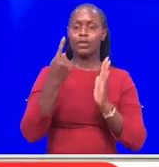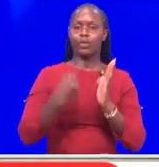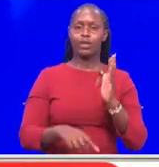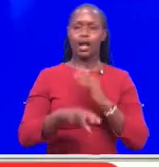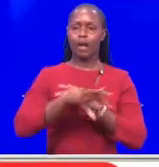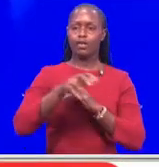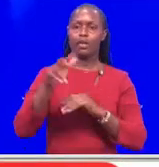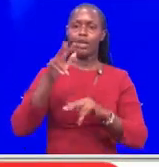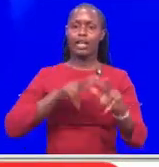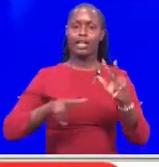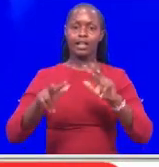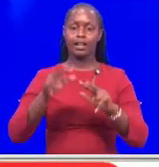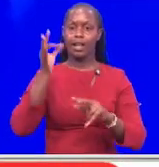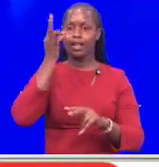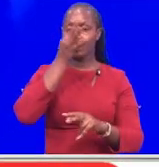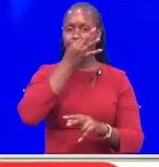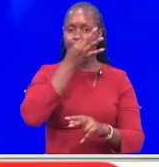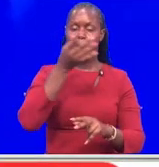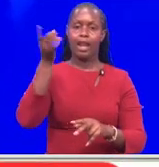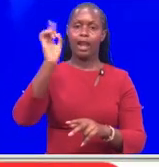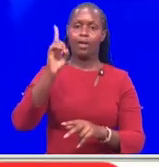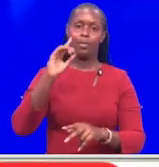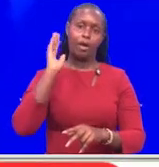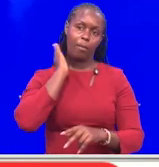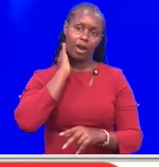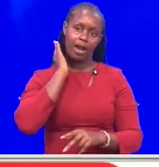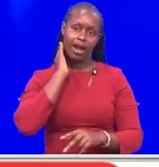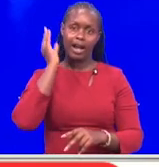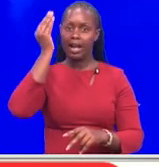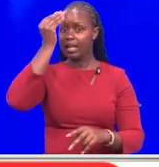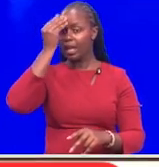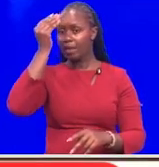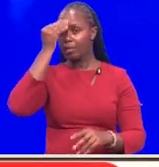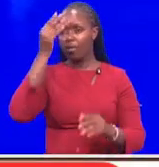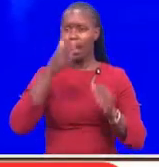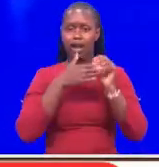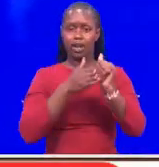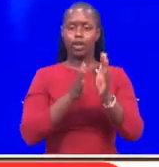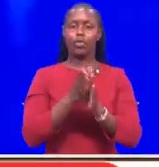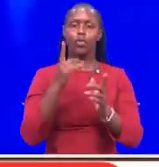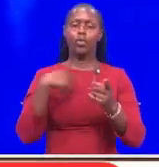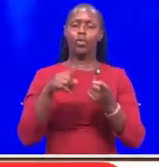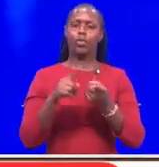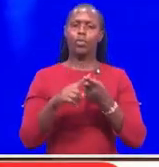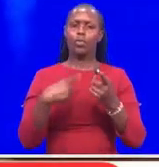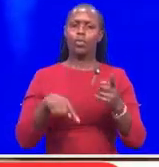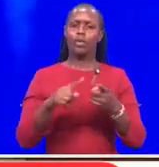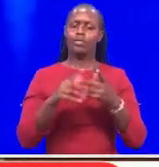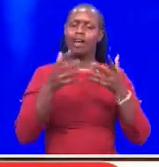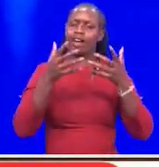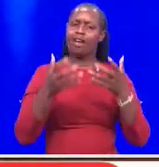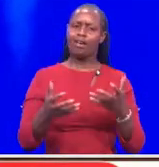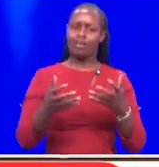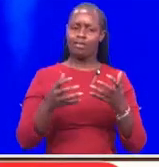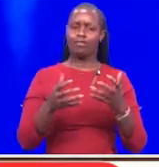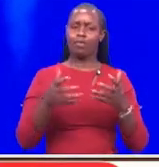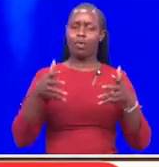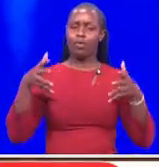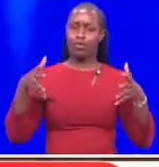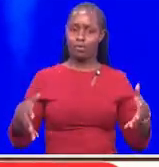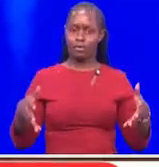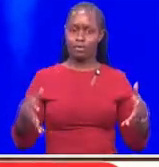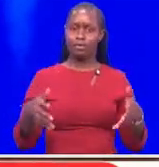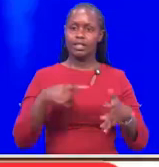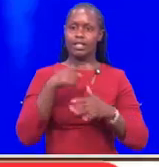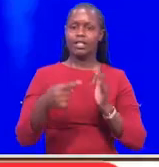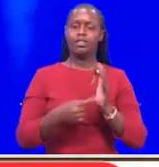Kirinyaga, Nyeri, Murang'a, Nairobi, Nyandarua, and Kiambu are leading in obesity. This has been attributed to poor dietary